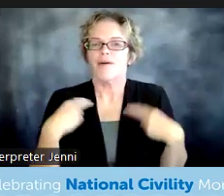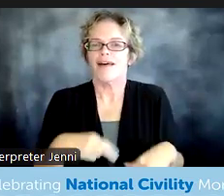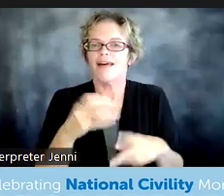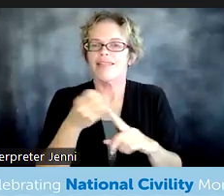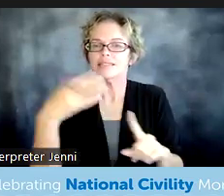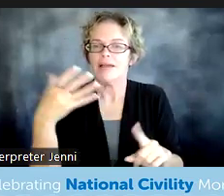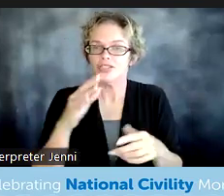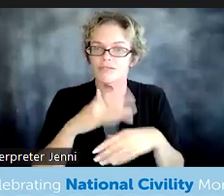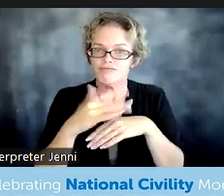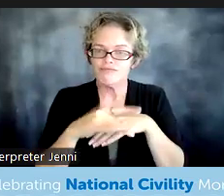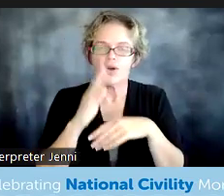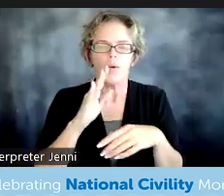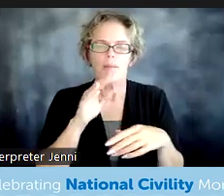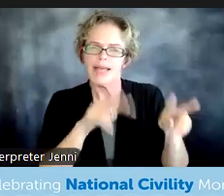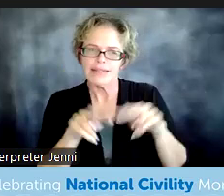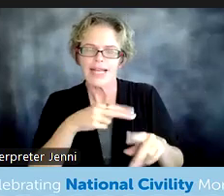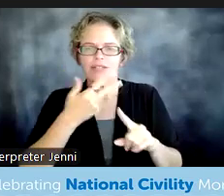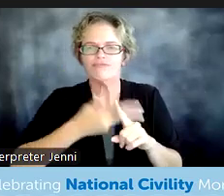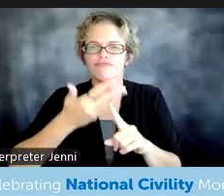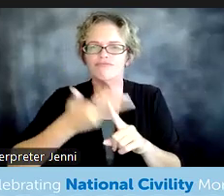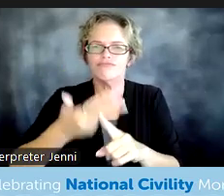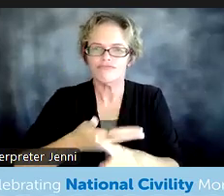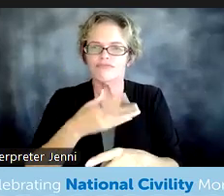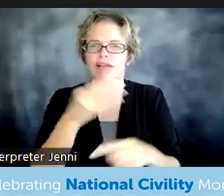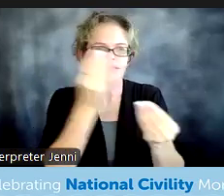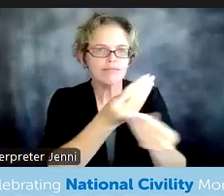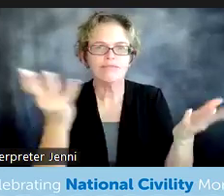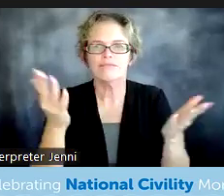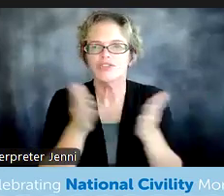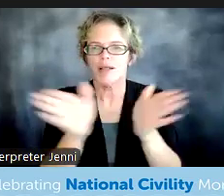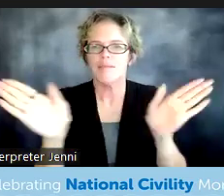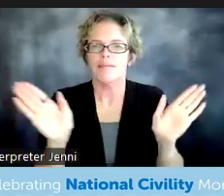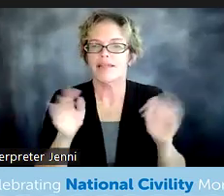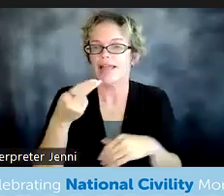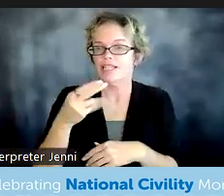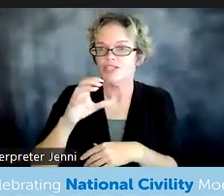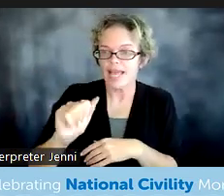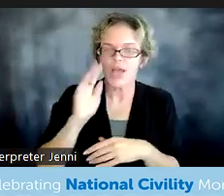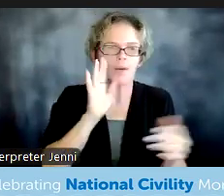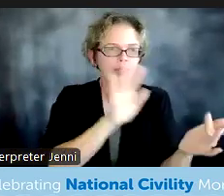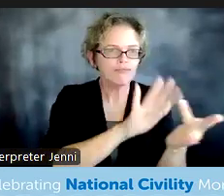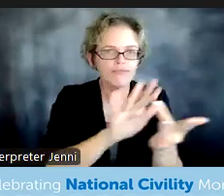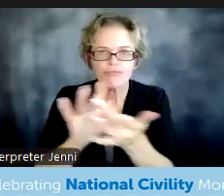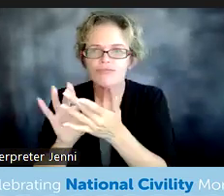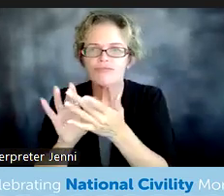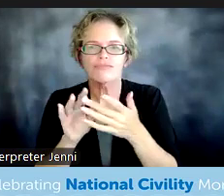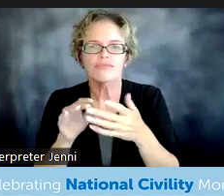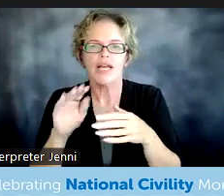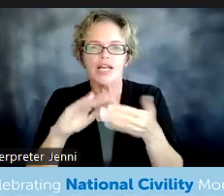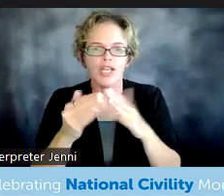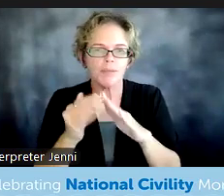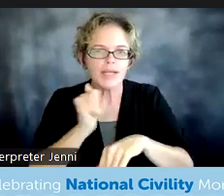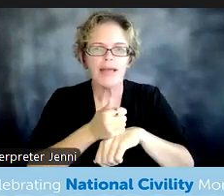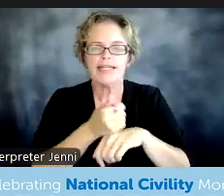would be assessed on a quarterly basis or as determined and communicated to the public. And then HCA would do outreach to clients, navigators, community-based